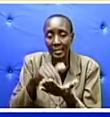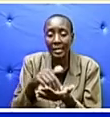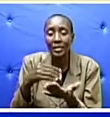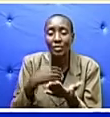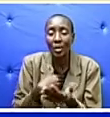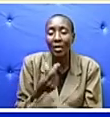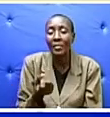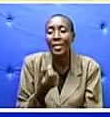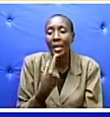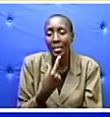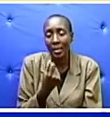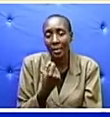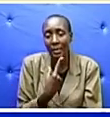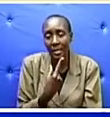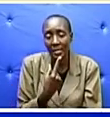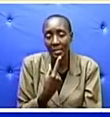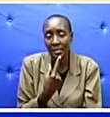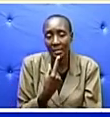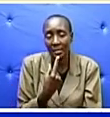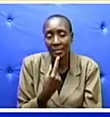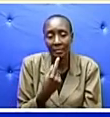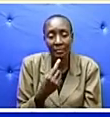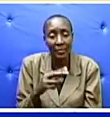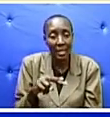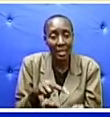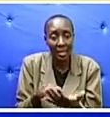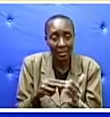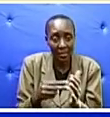So has this already been affected?